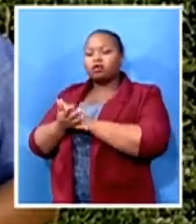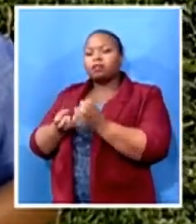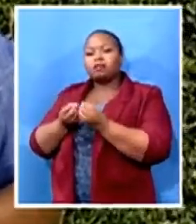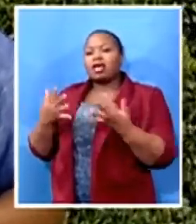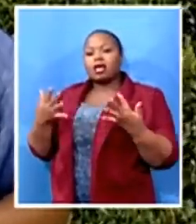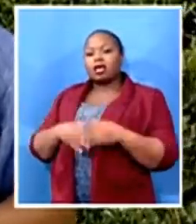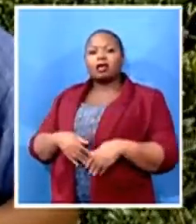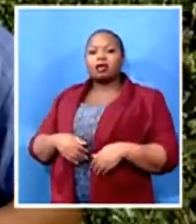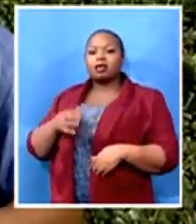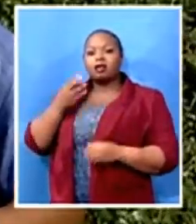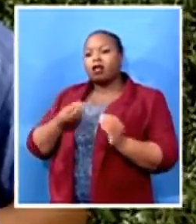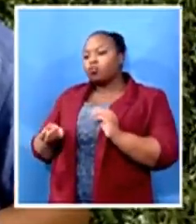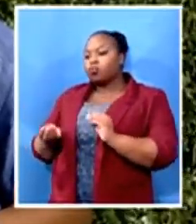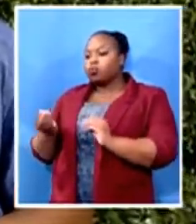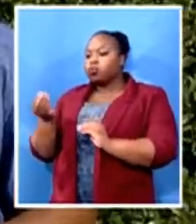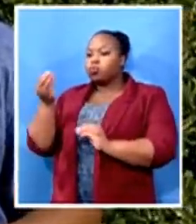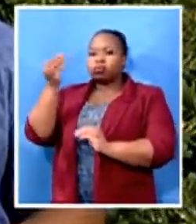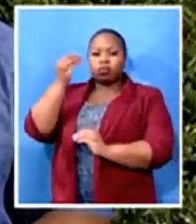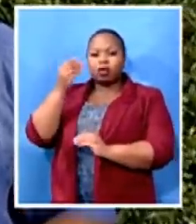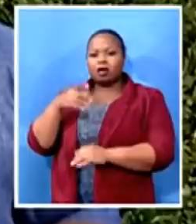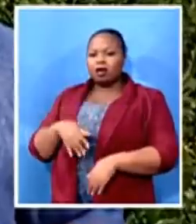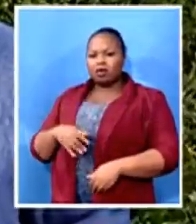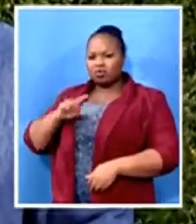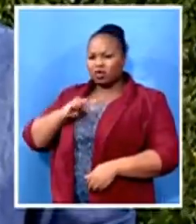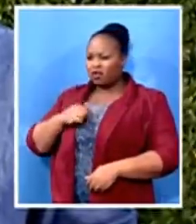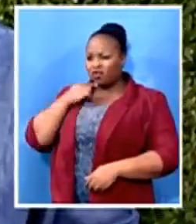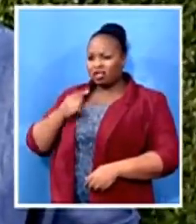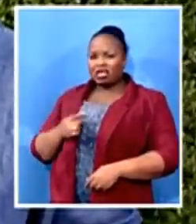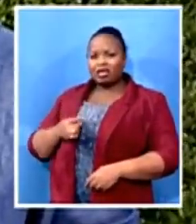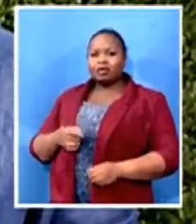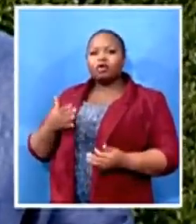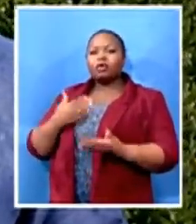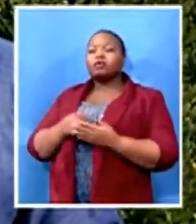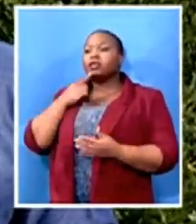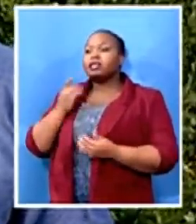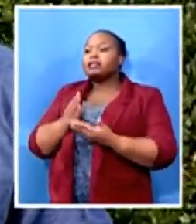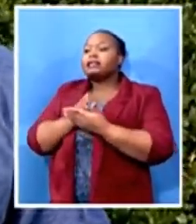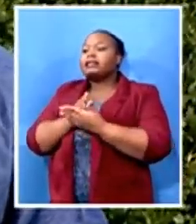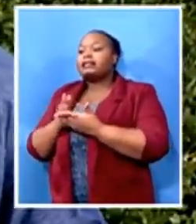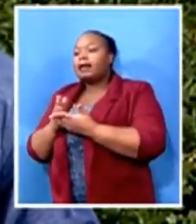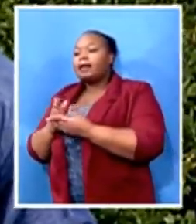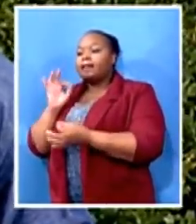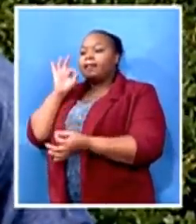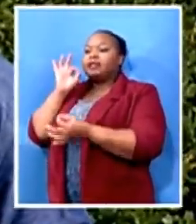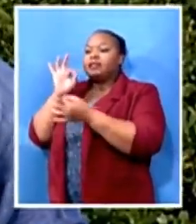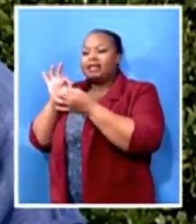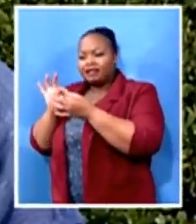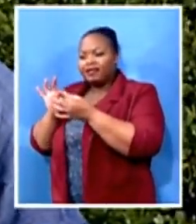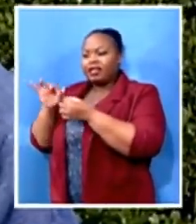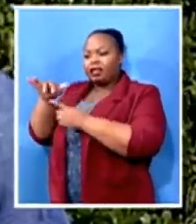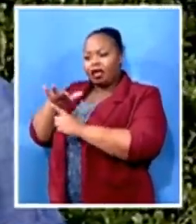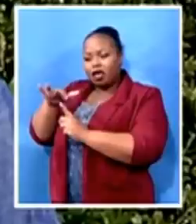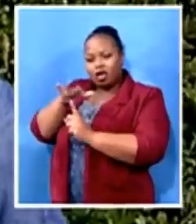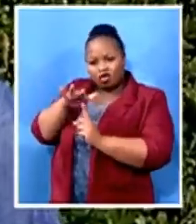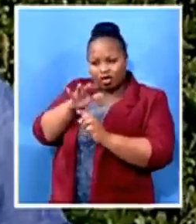fit to handle. You can talk about certain aspects within that, those aspects that the department must be instructed to fix. And